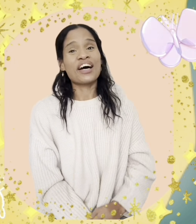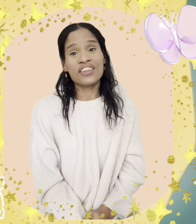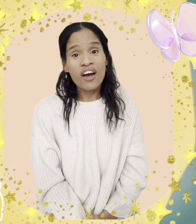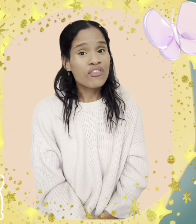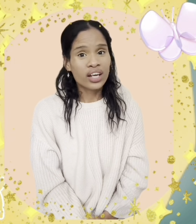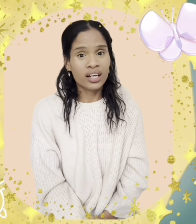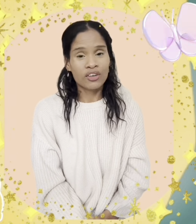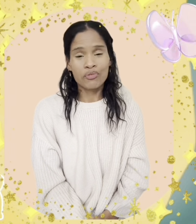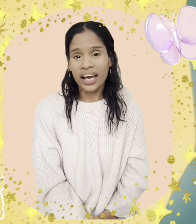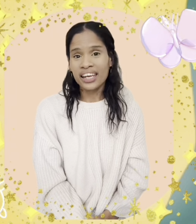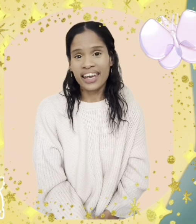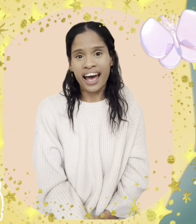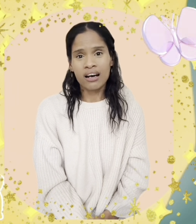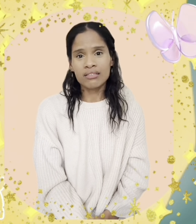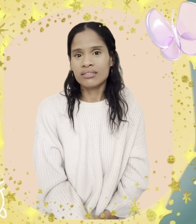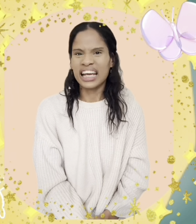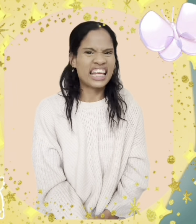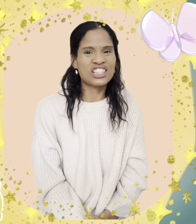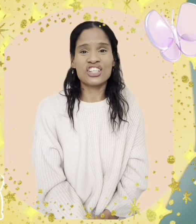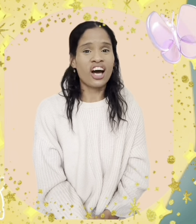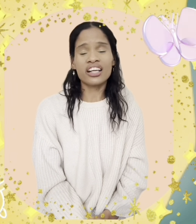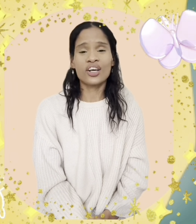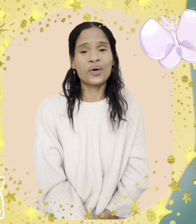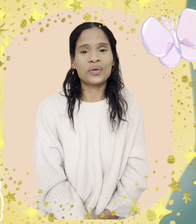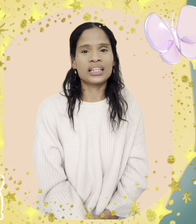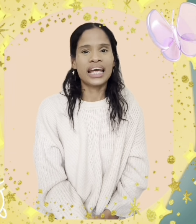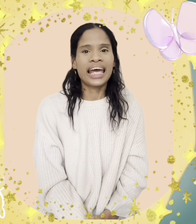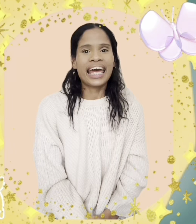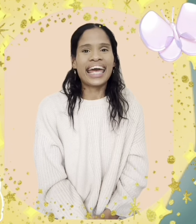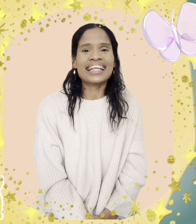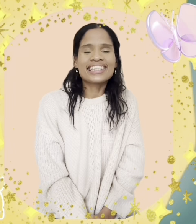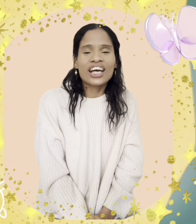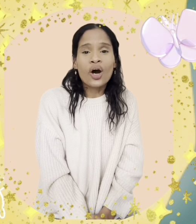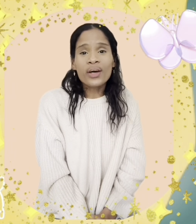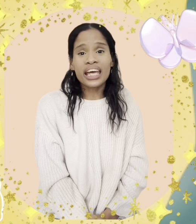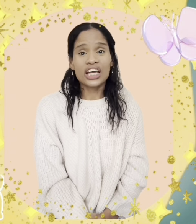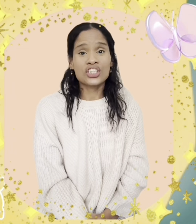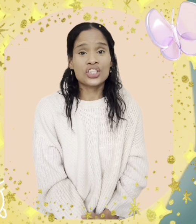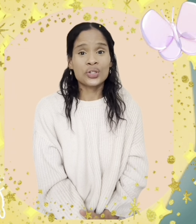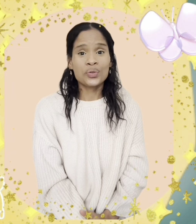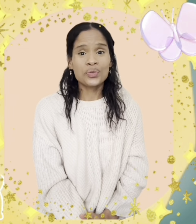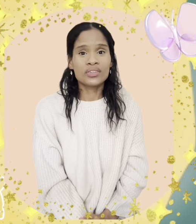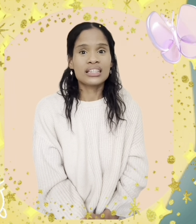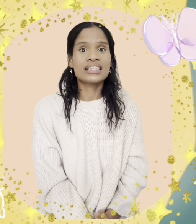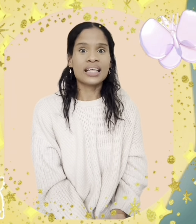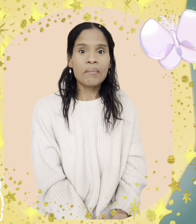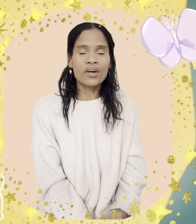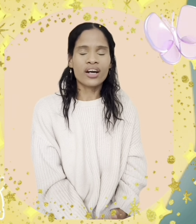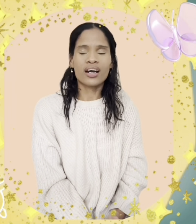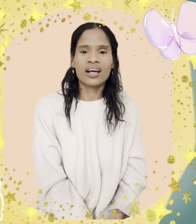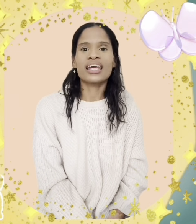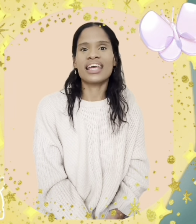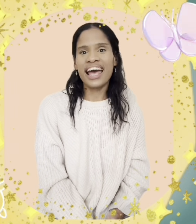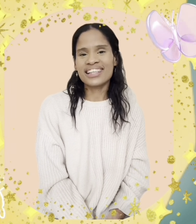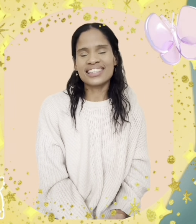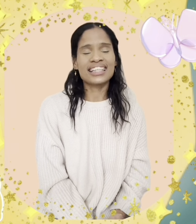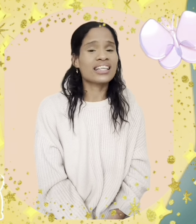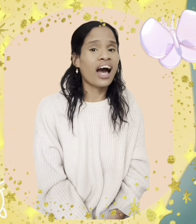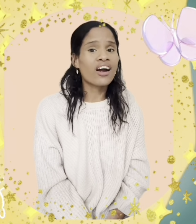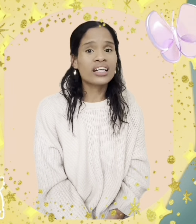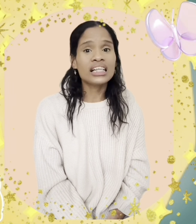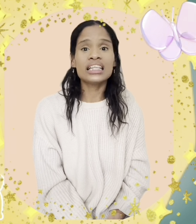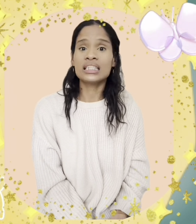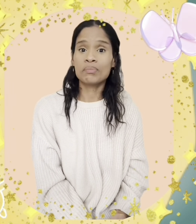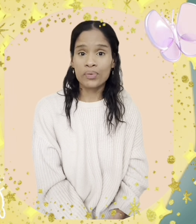In South Africa right now, it's not cold. It's going into summer. Yes,